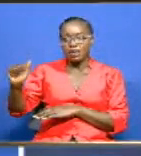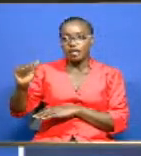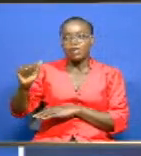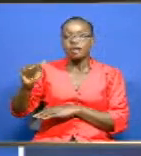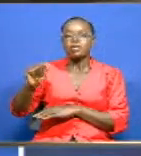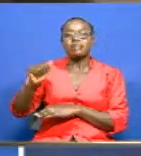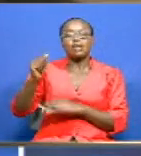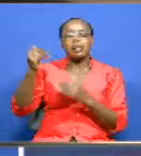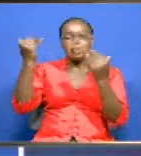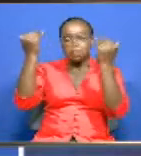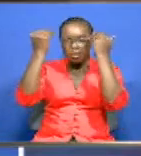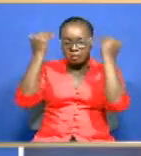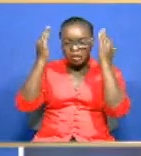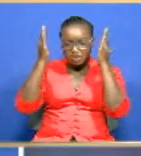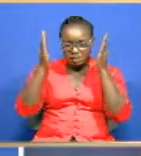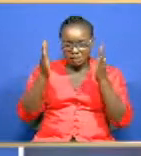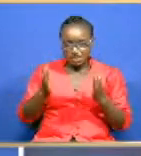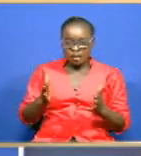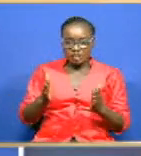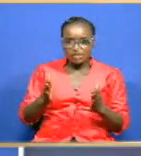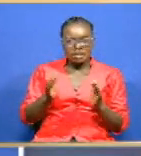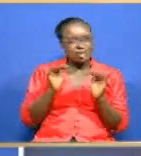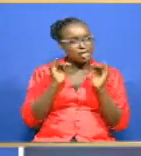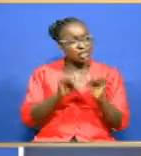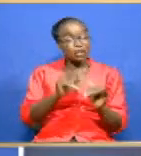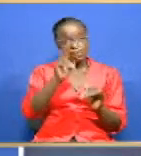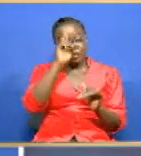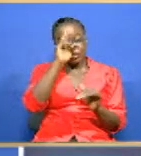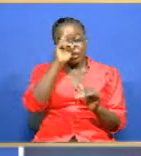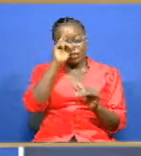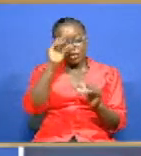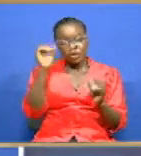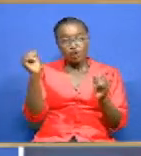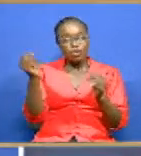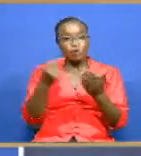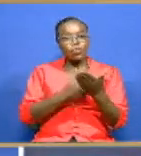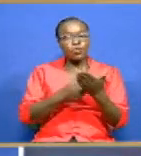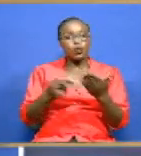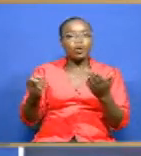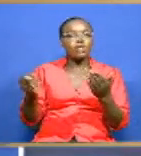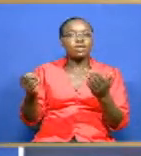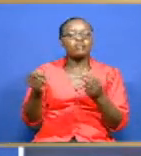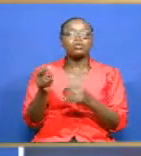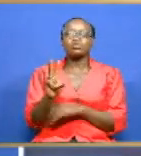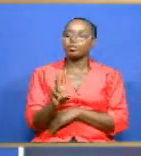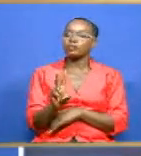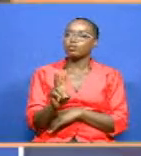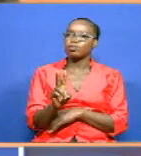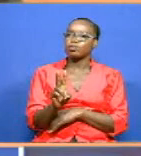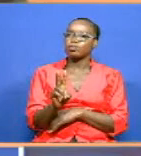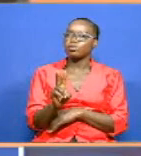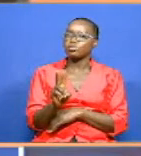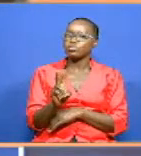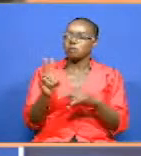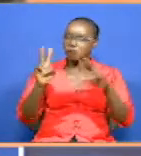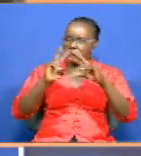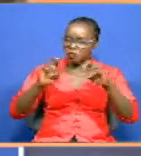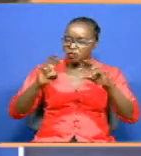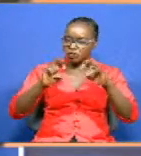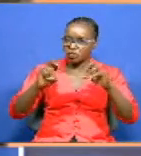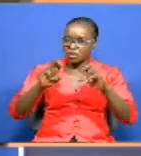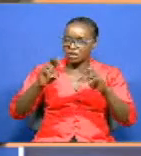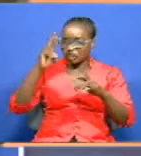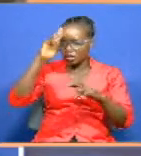the 2 suspects be remanded for a fortnight as detectives unravel the circumstances that led to the gruesome murder. I've also